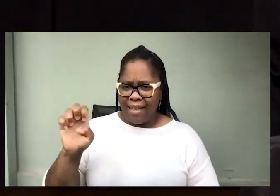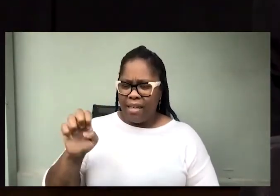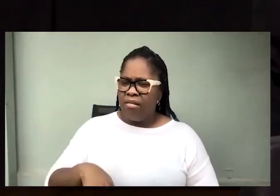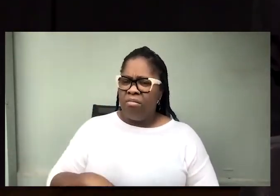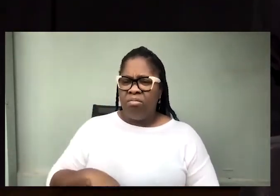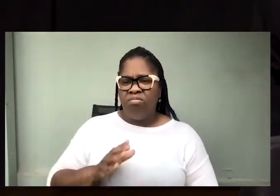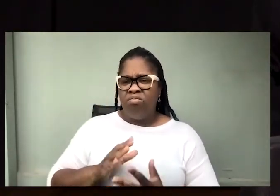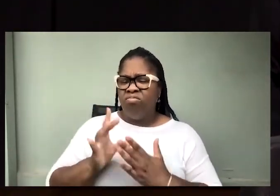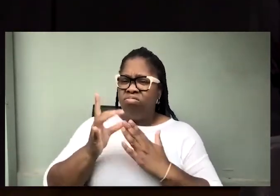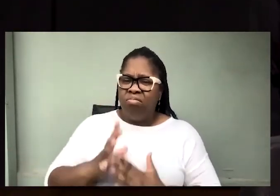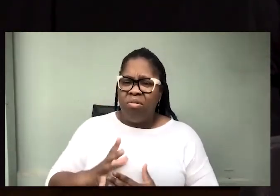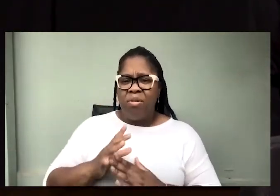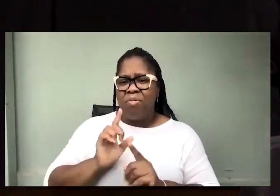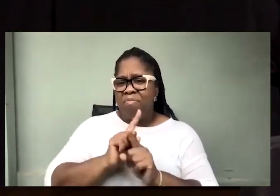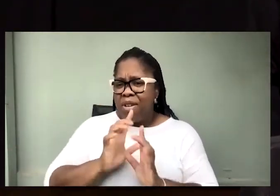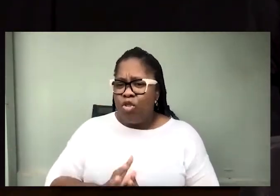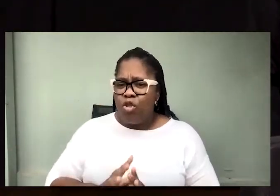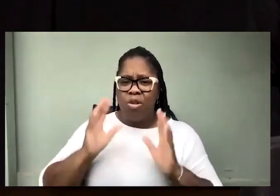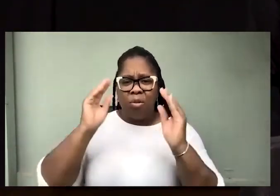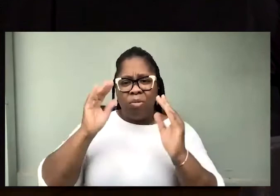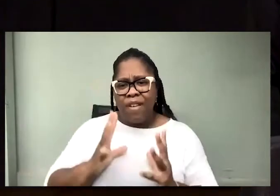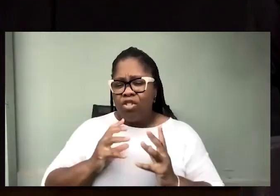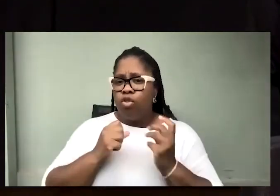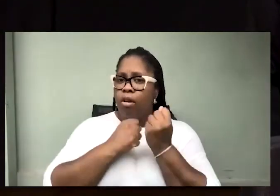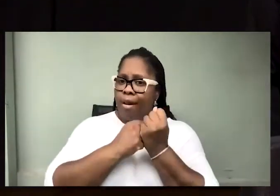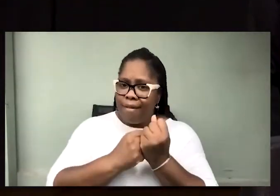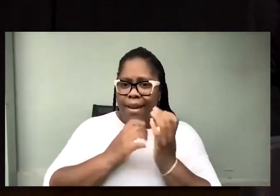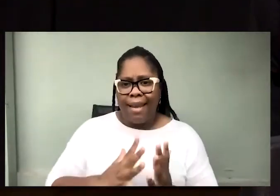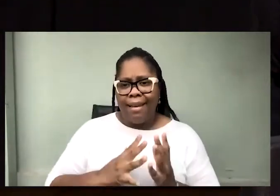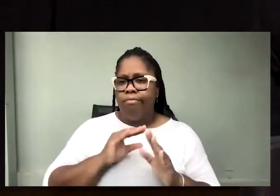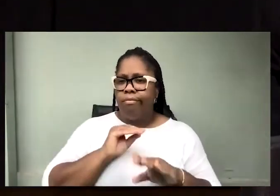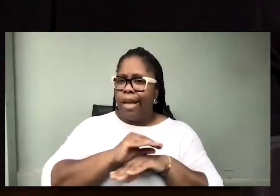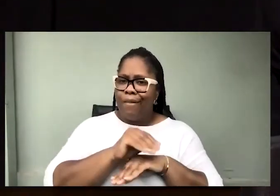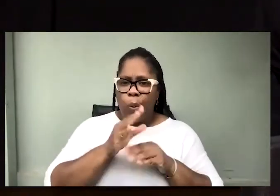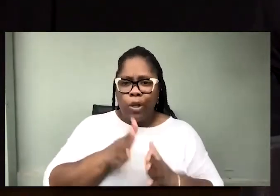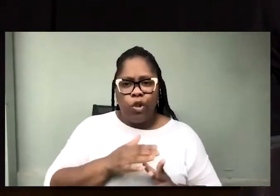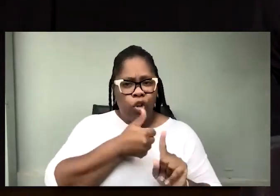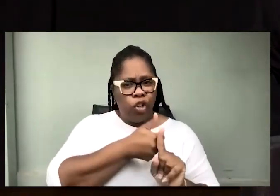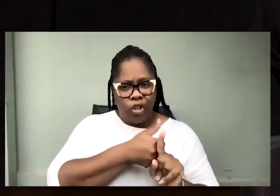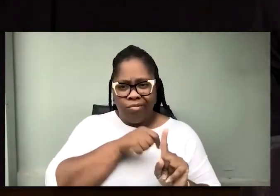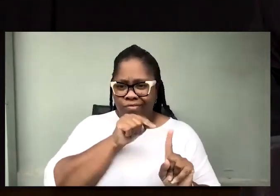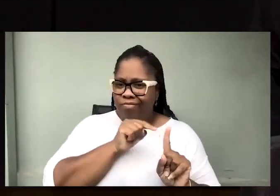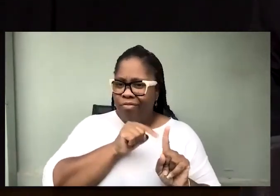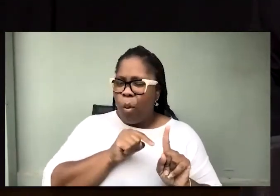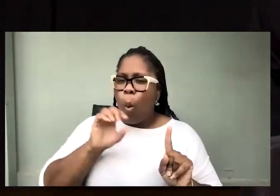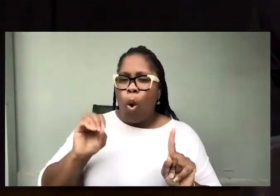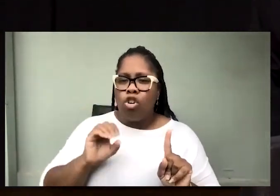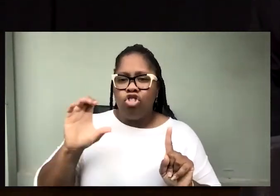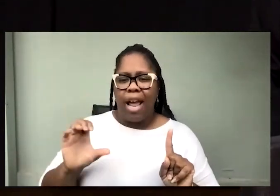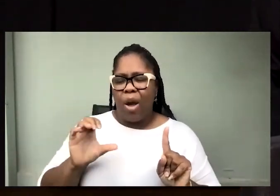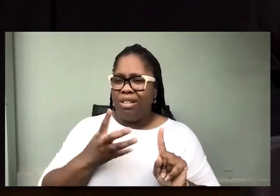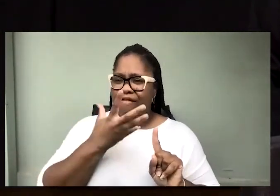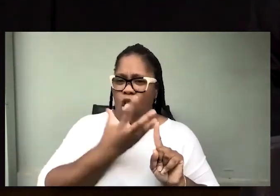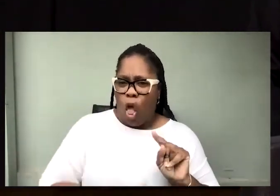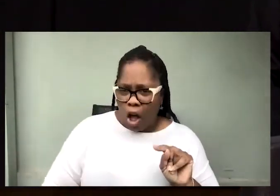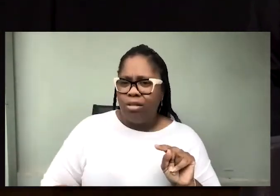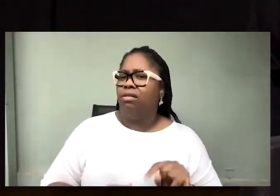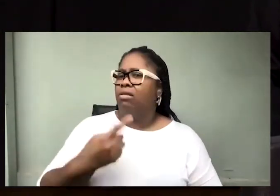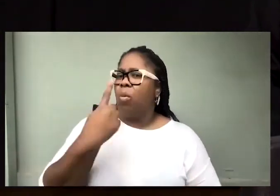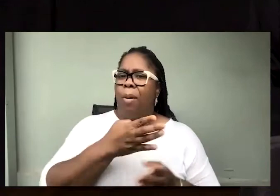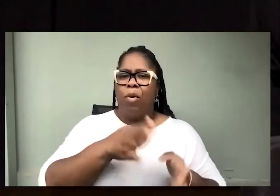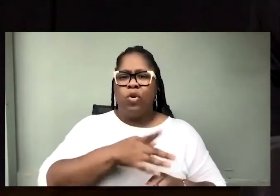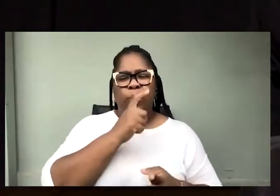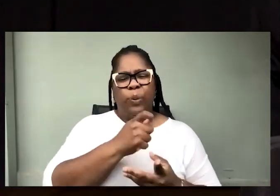innovator, mentor, professor, advocate, influencer. Orange County has lost a force for good, a